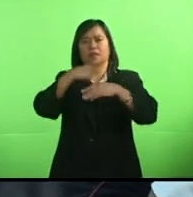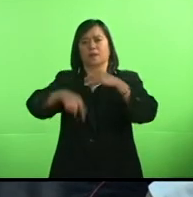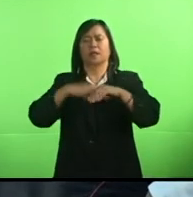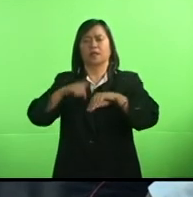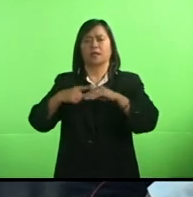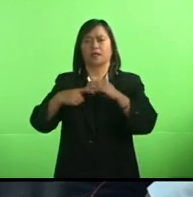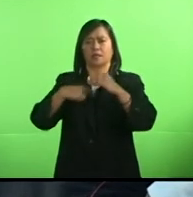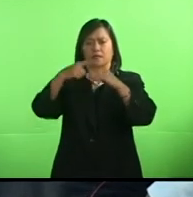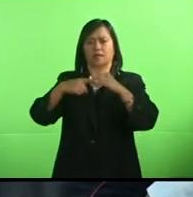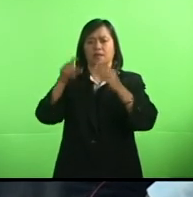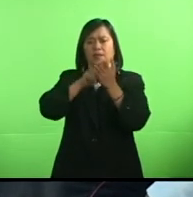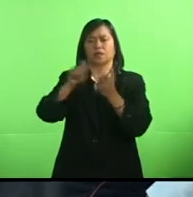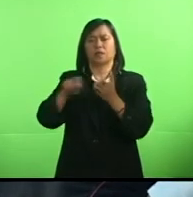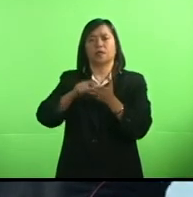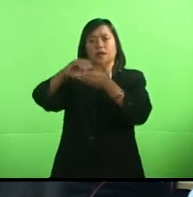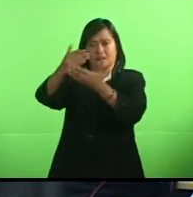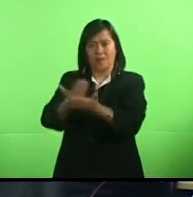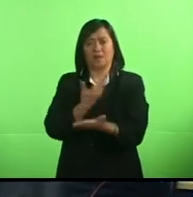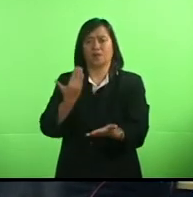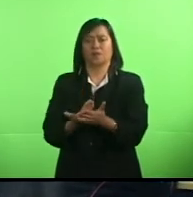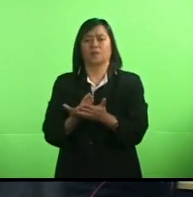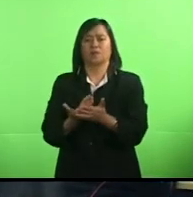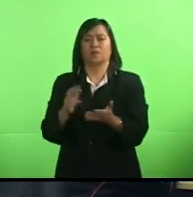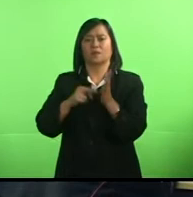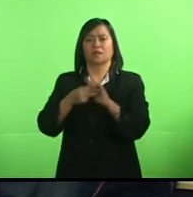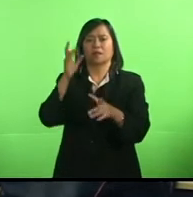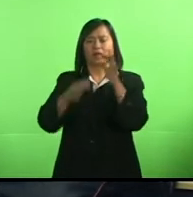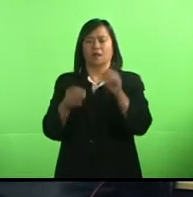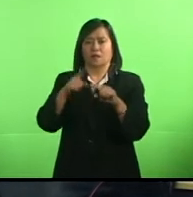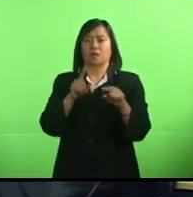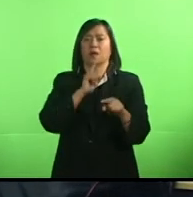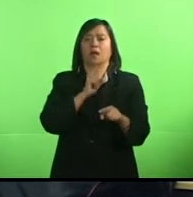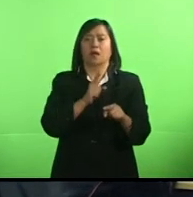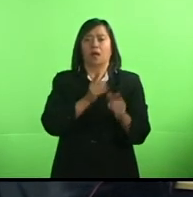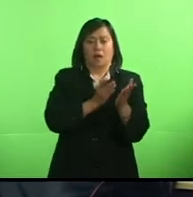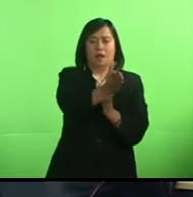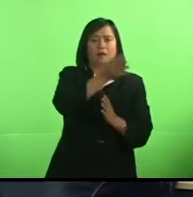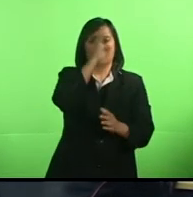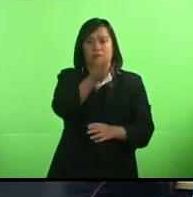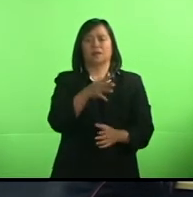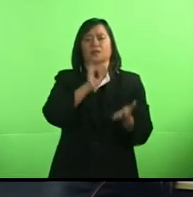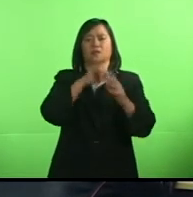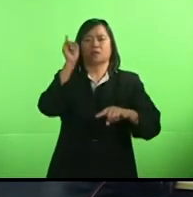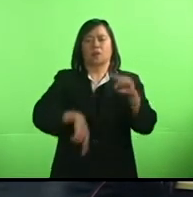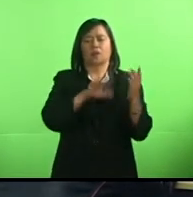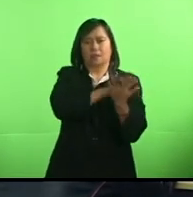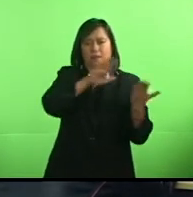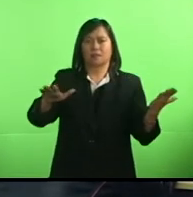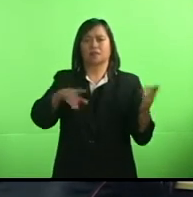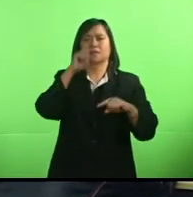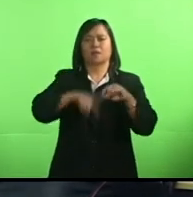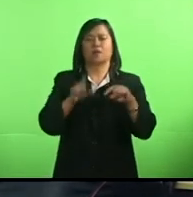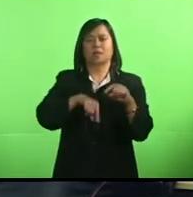But if it's written there, if it's copyright, it's written there, it's copyright, and you cannot be reproduced, it cannot be printed and all that. Can. Right, so, is